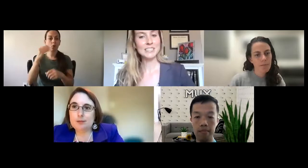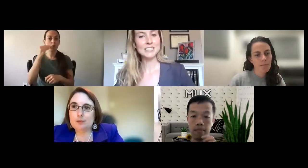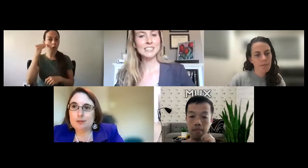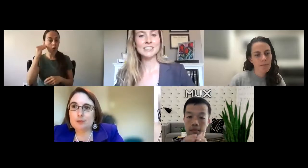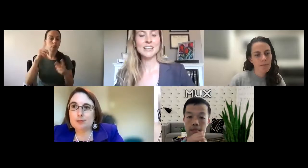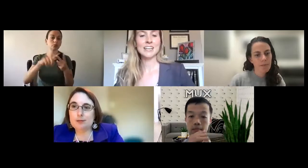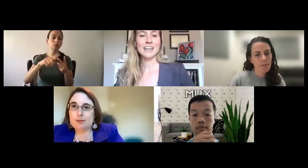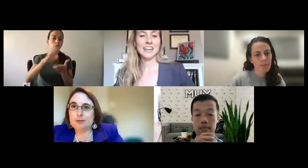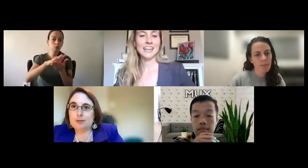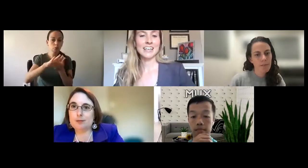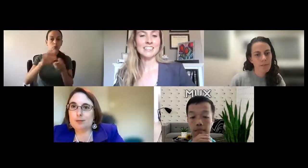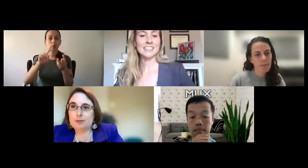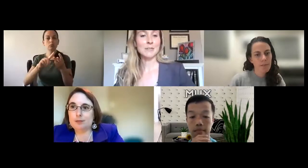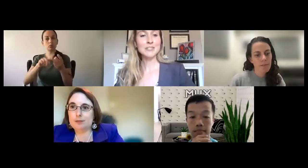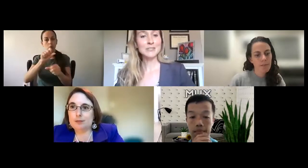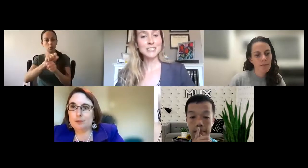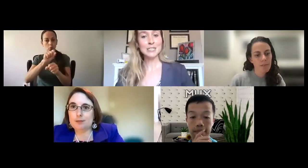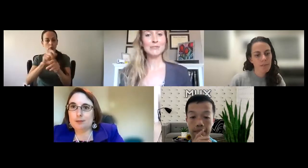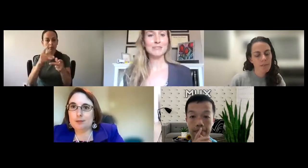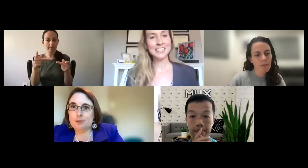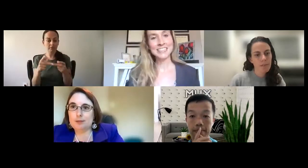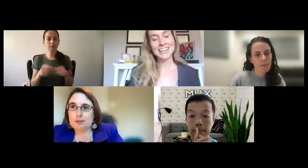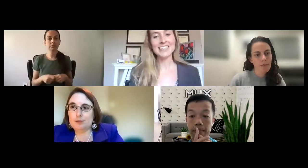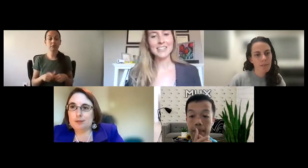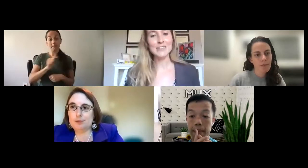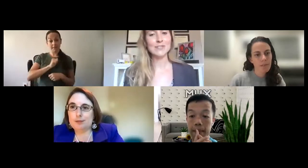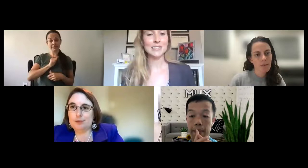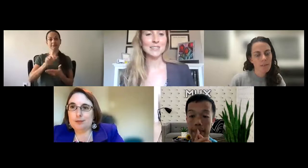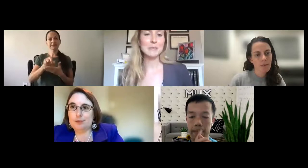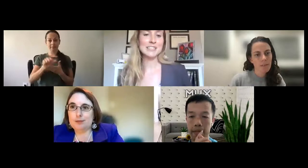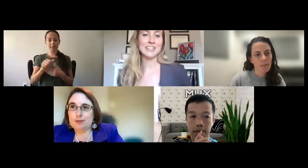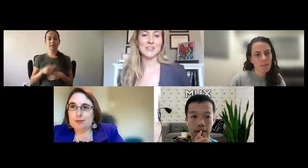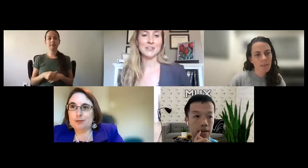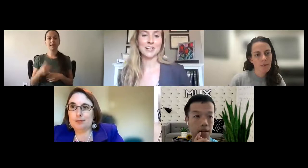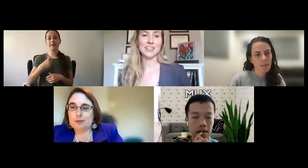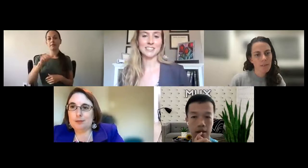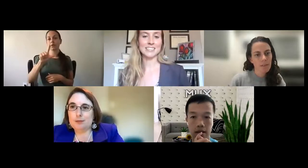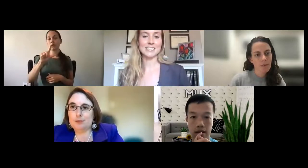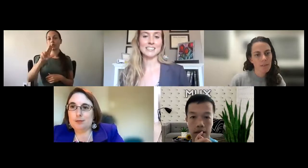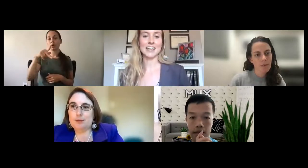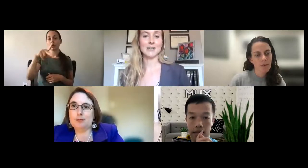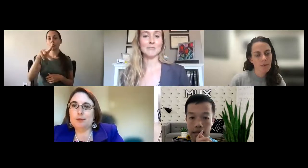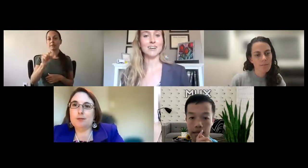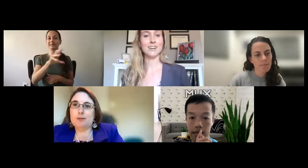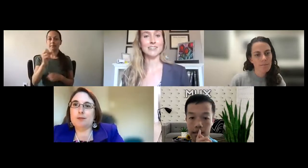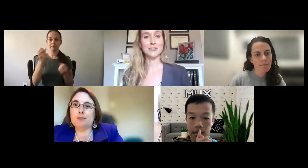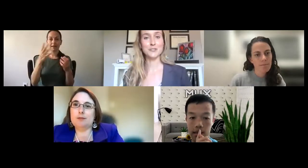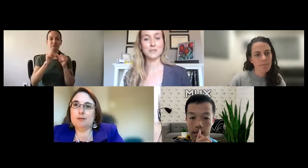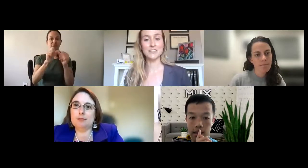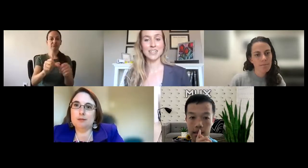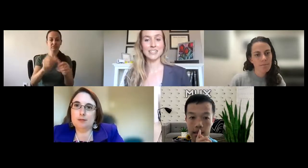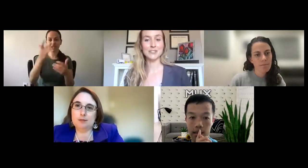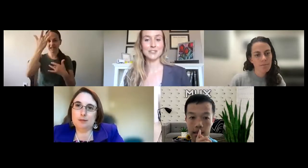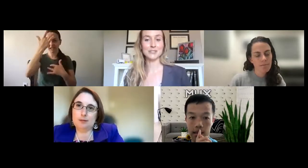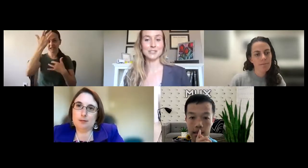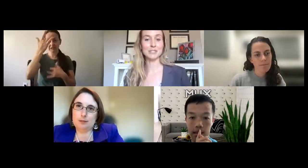and workplaces. And I'm also a disabled woman. I live with lupus and other chronic illnesses, and I'm really honored to